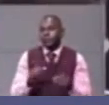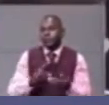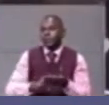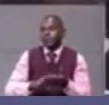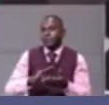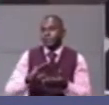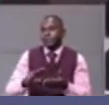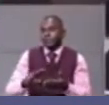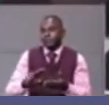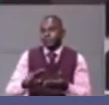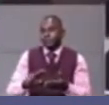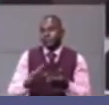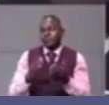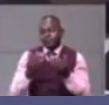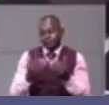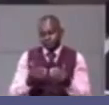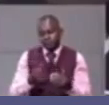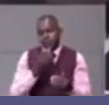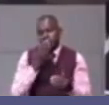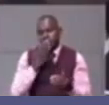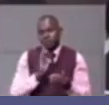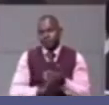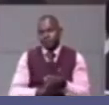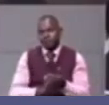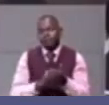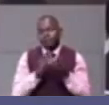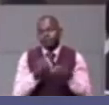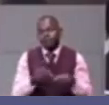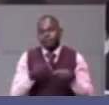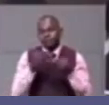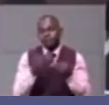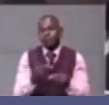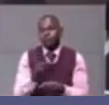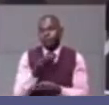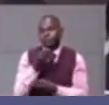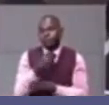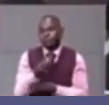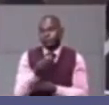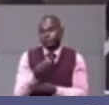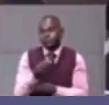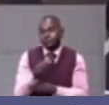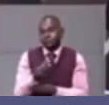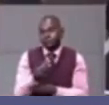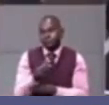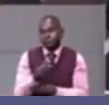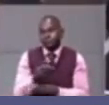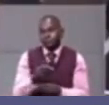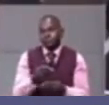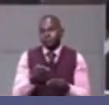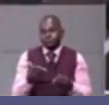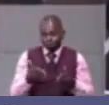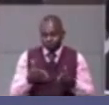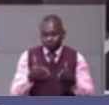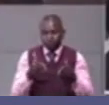Masaka. And therefore I believe, and we have given them money to maintain